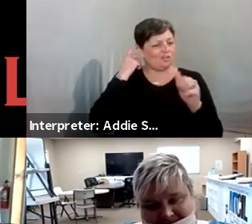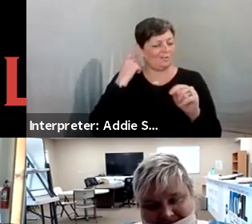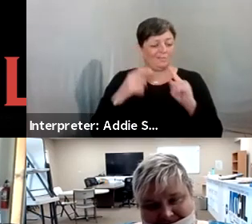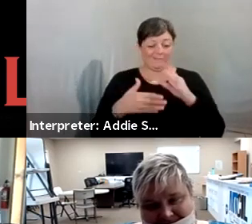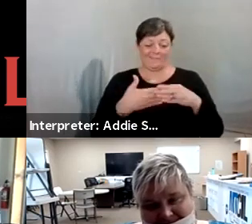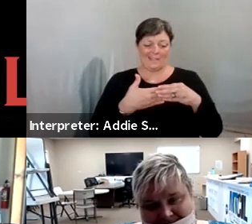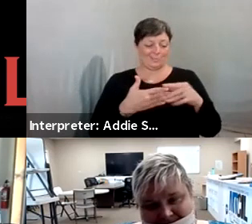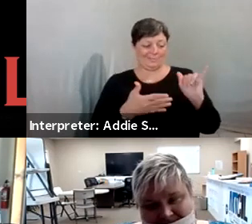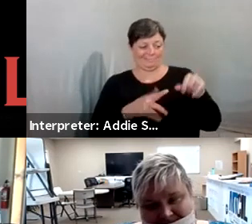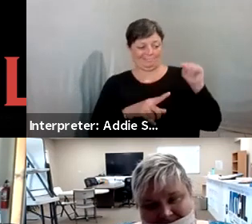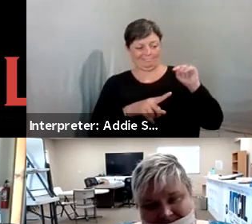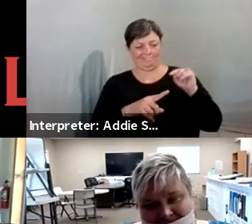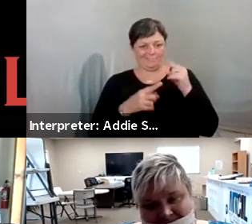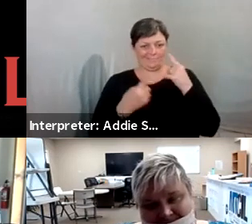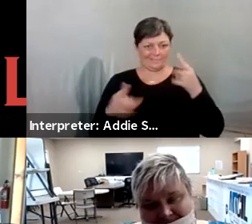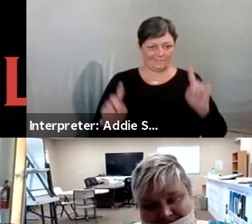worked. I